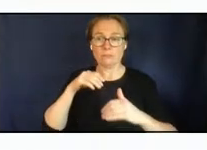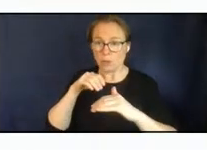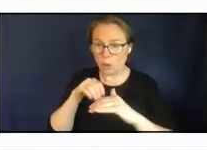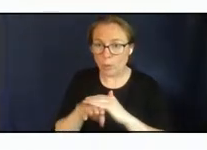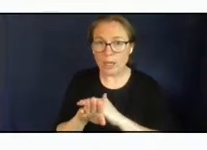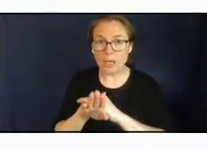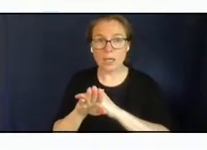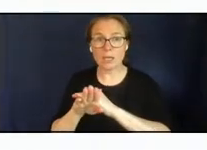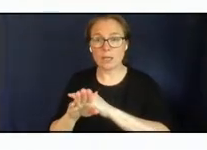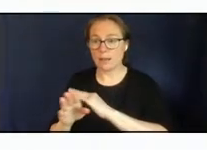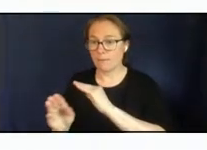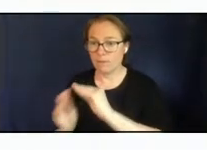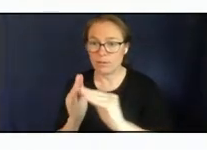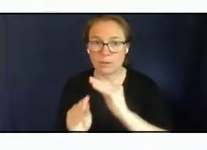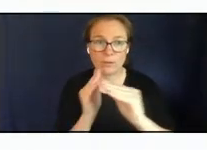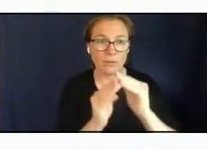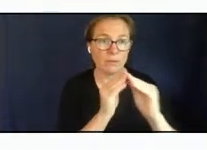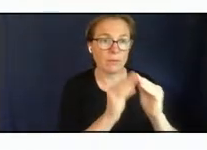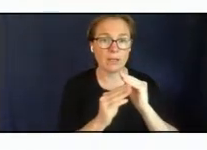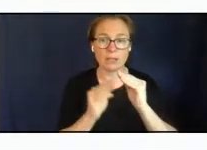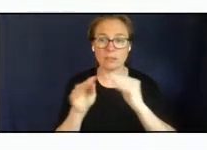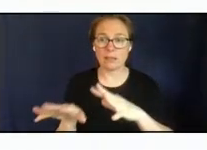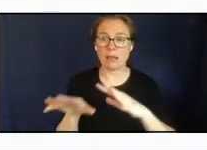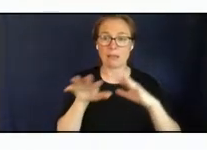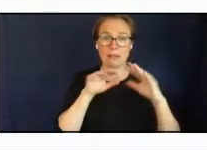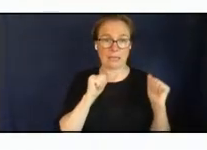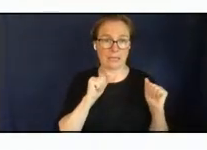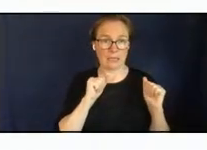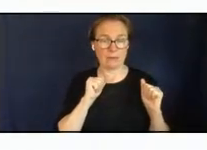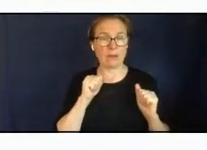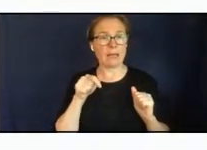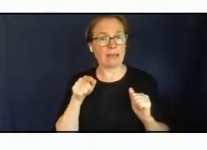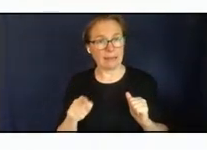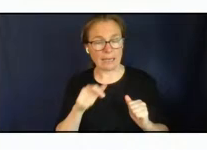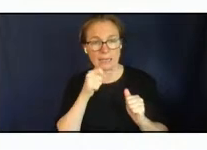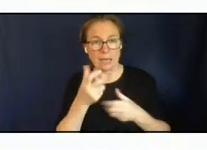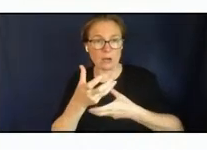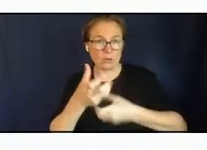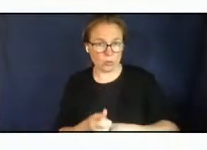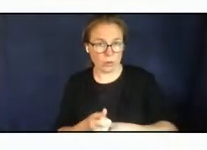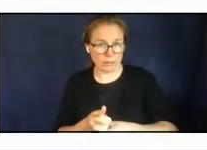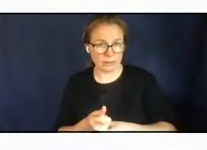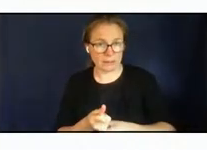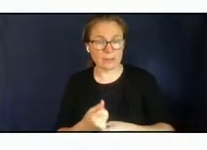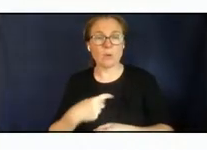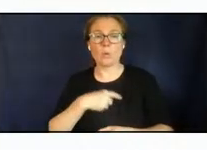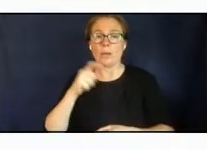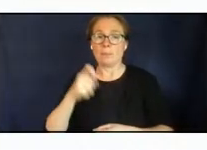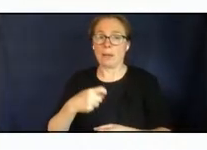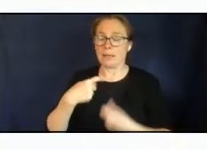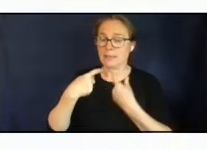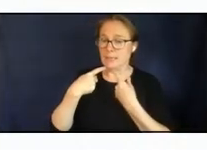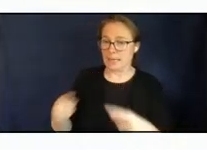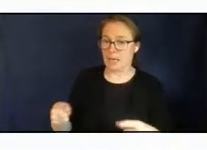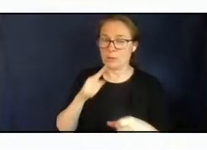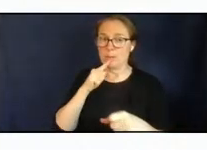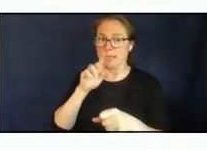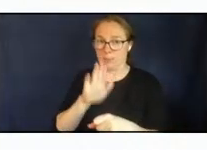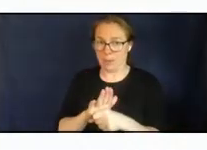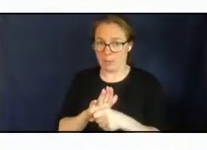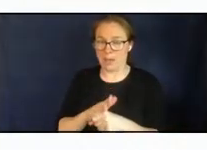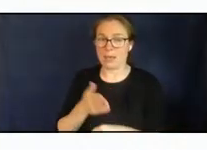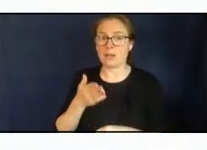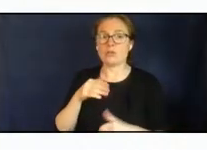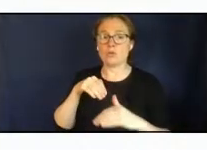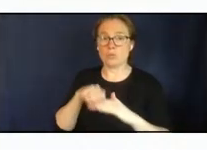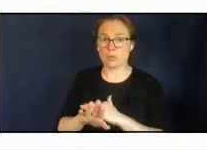at play. And it took really a statement of commitment that we would be in this space authentically to start